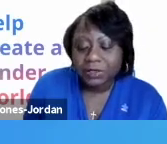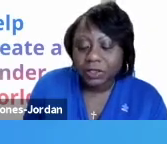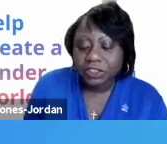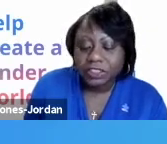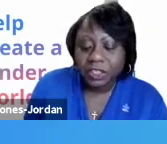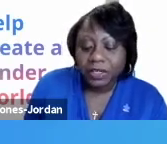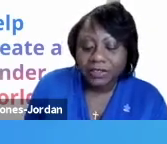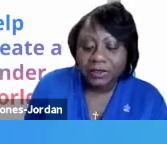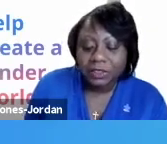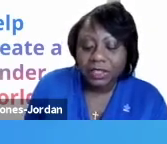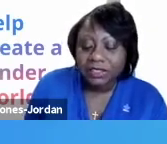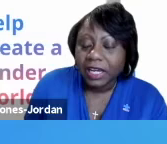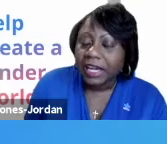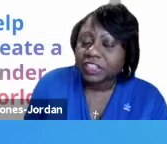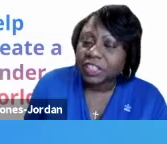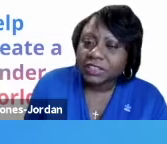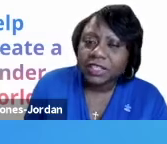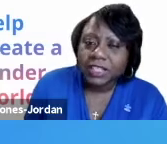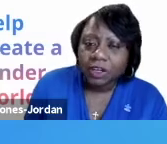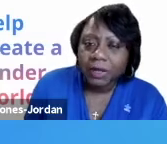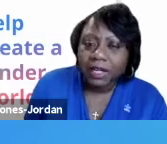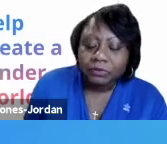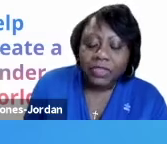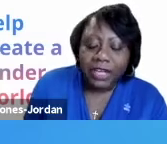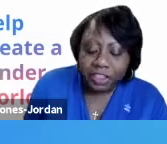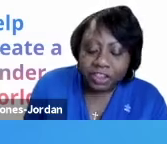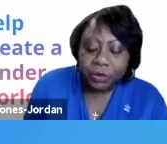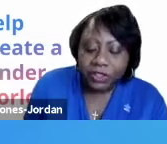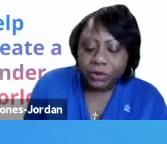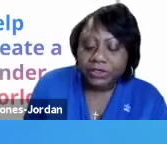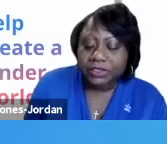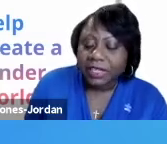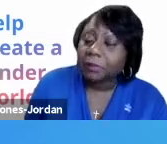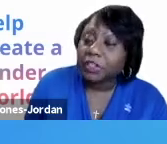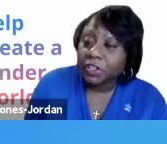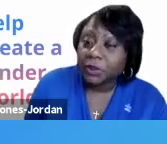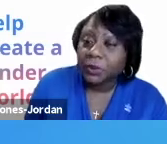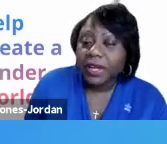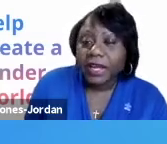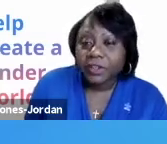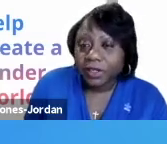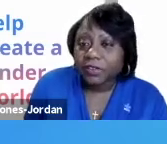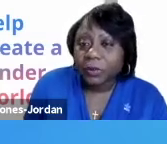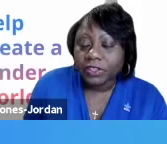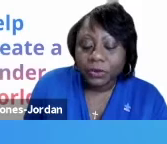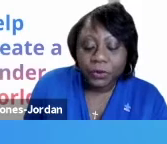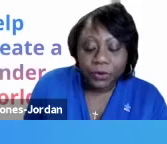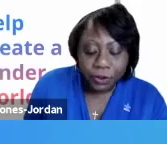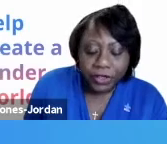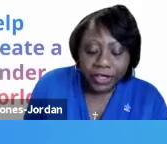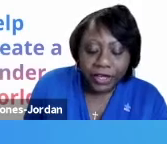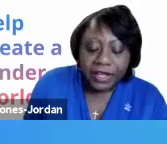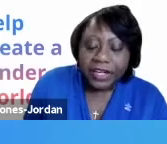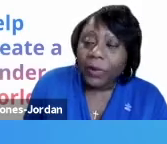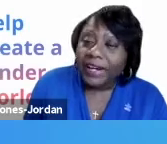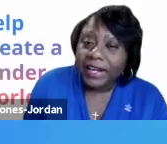team associates here at Autism Speaks. And she's going to talk about additional resources to help you and your loved ones through your